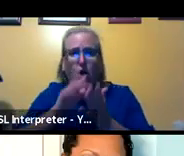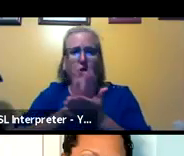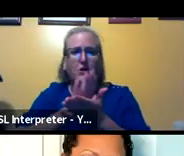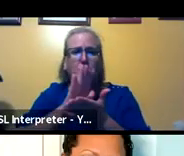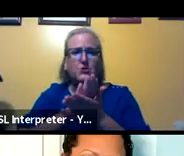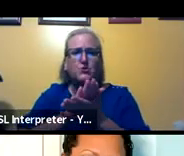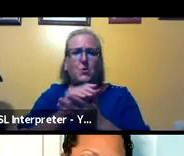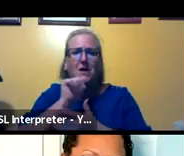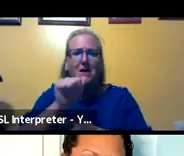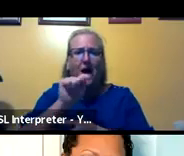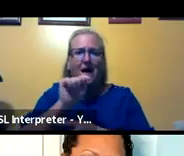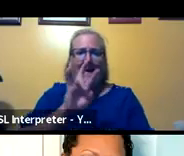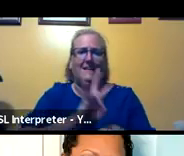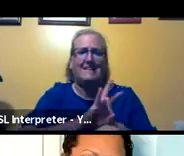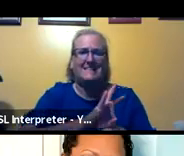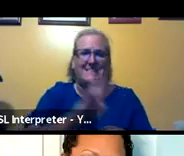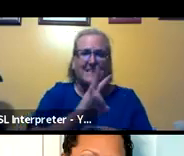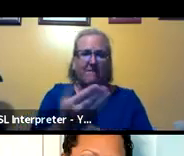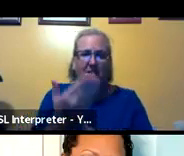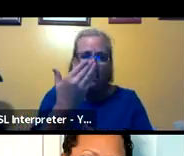not at 7 o'clock in the morning.